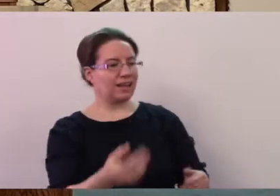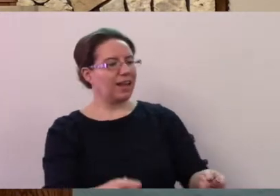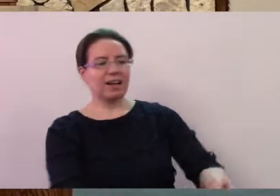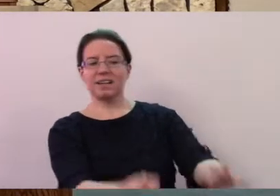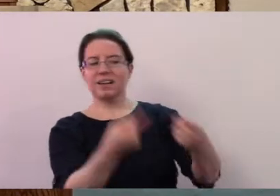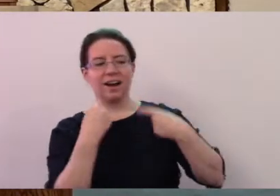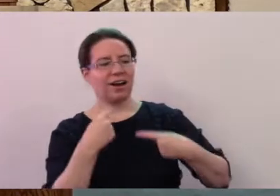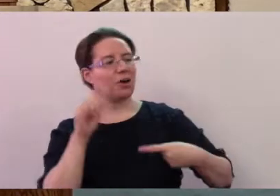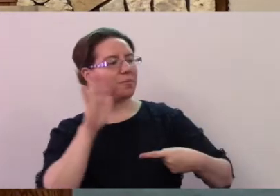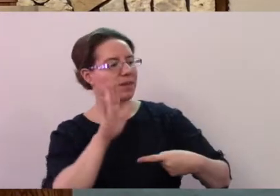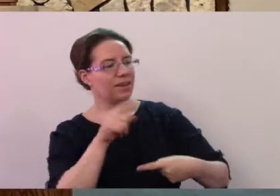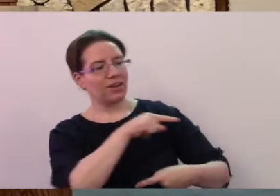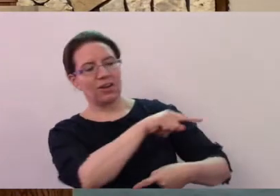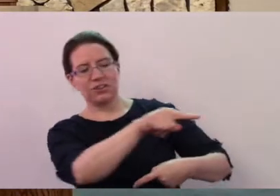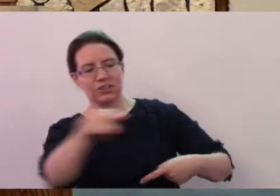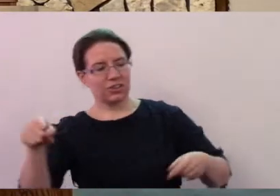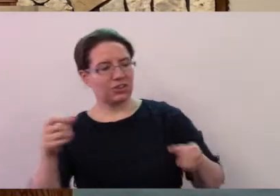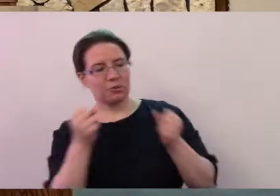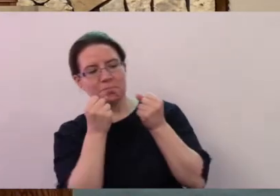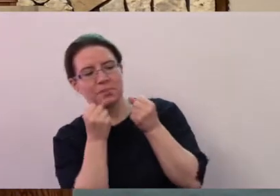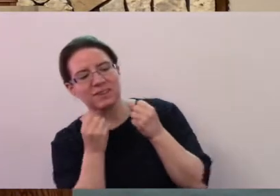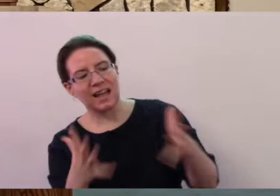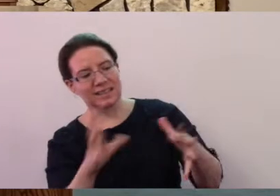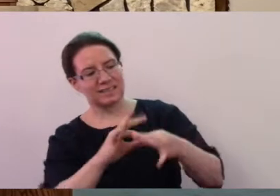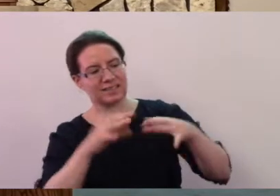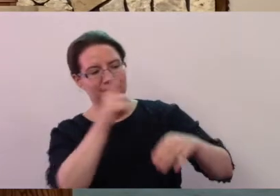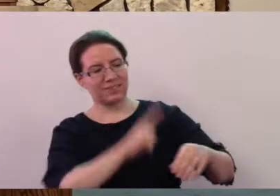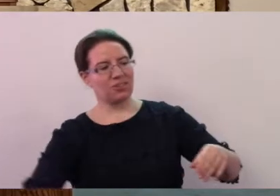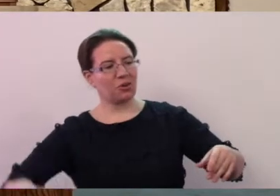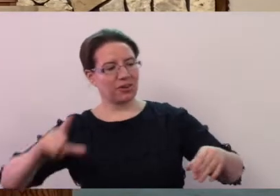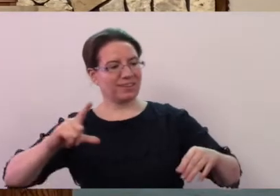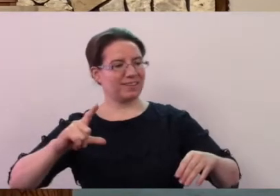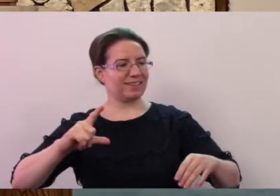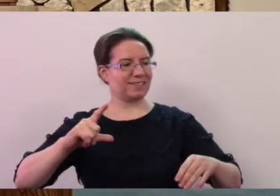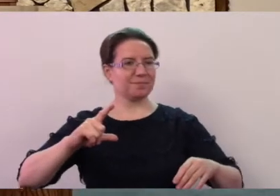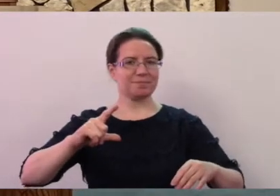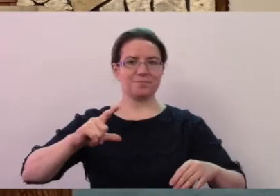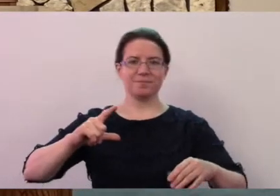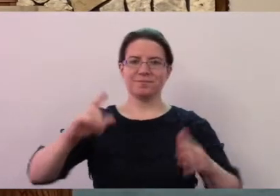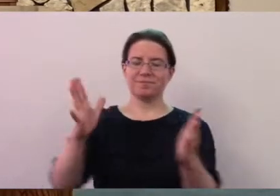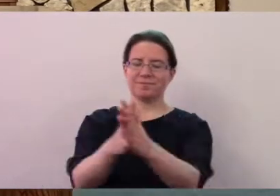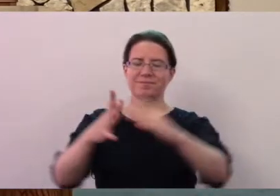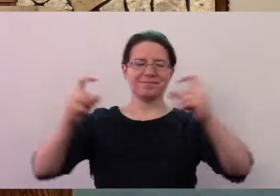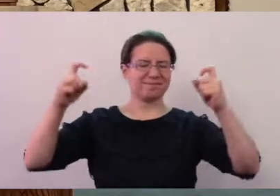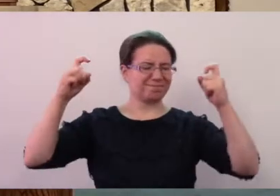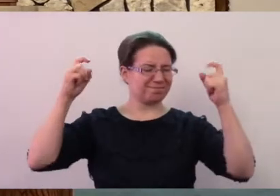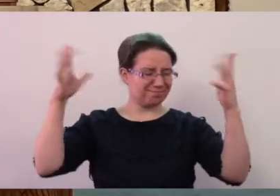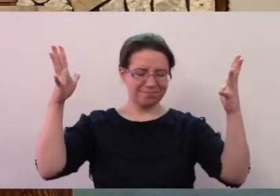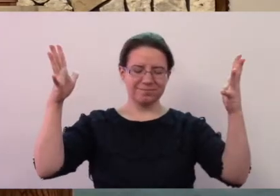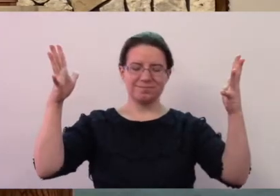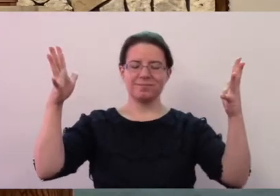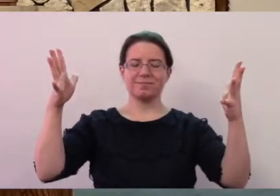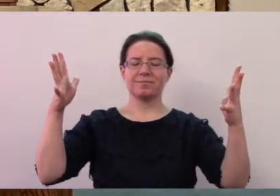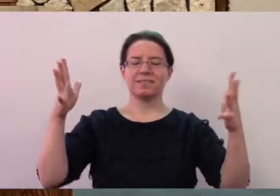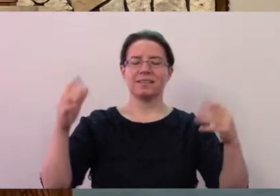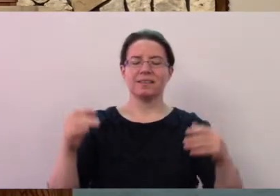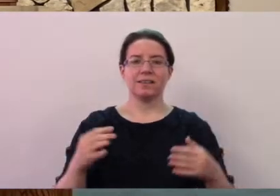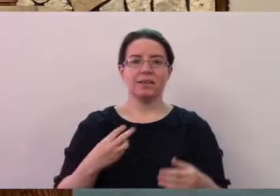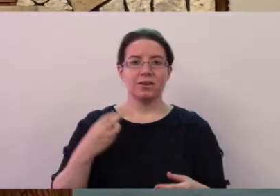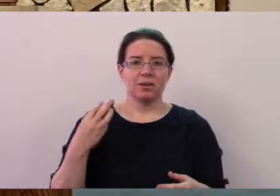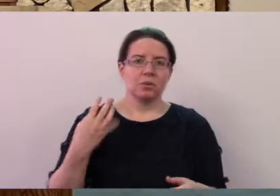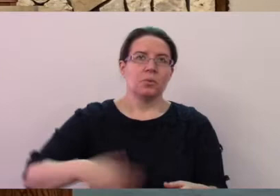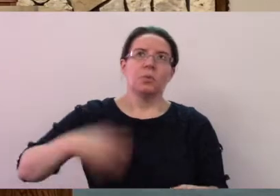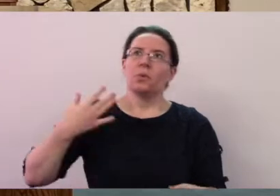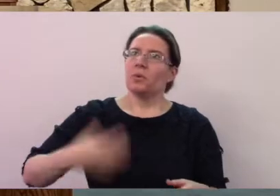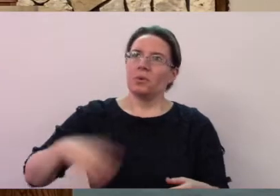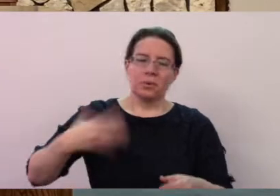of the Lord. When the redeemed are gathering in. Oh, hallelujah. What a time that's going